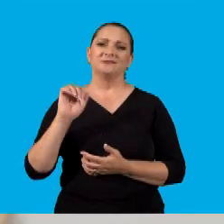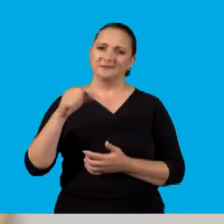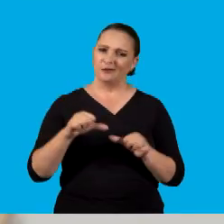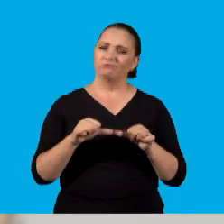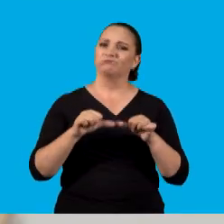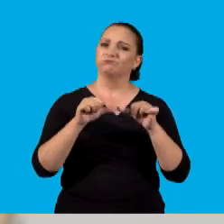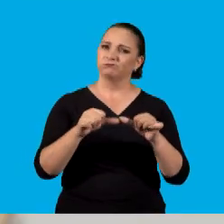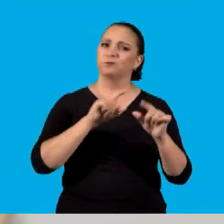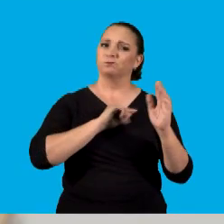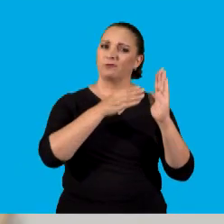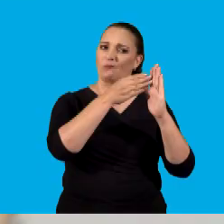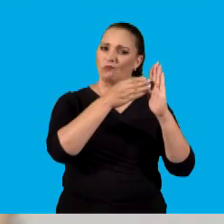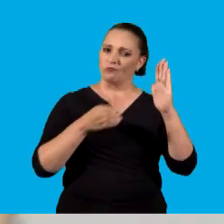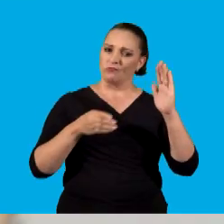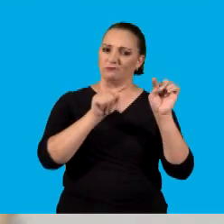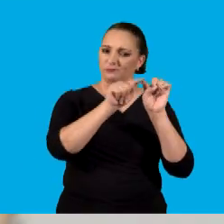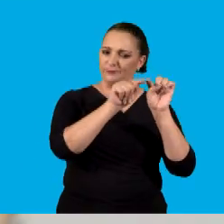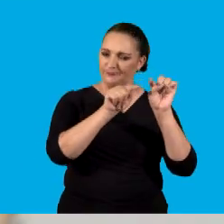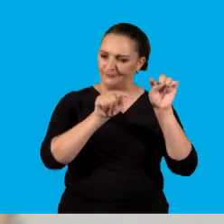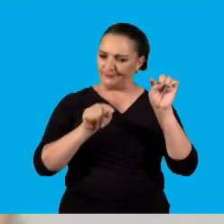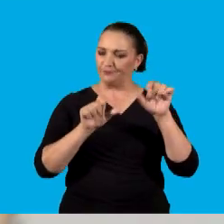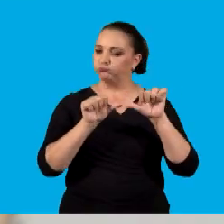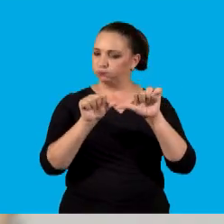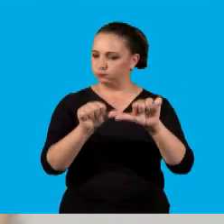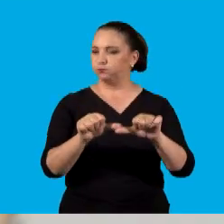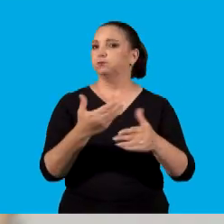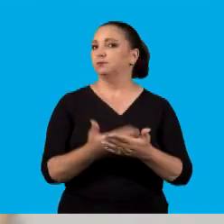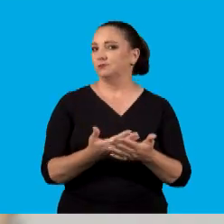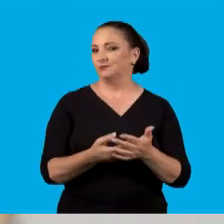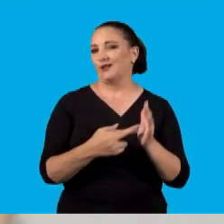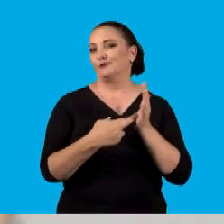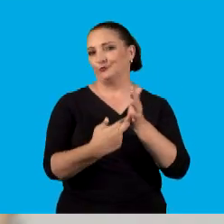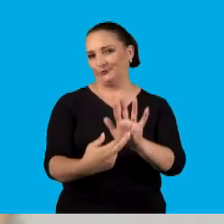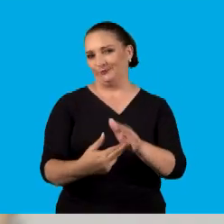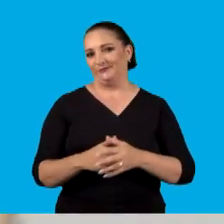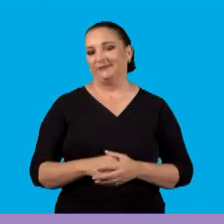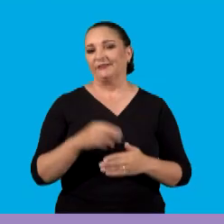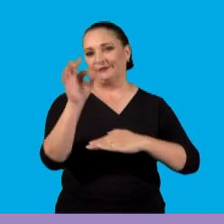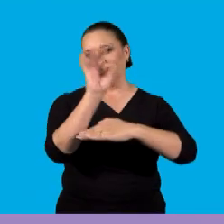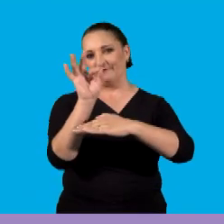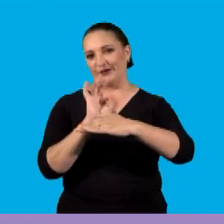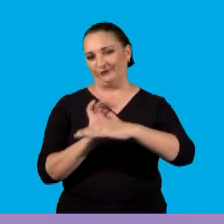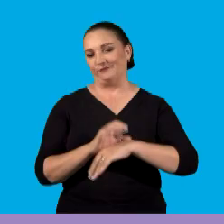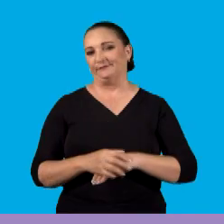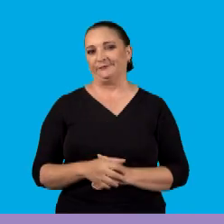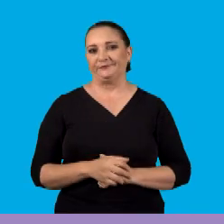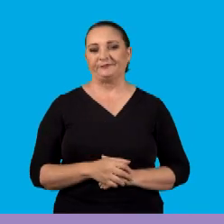it is continuous data, because when we are looking at temperature, it can be represented